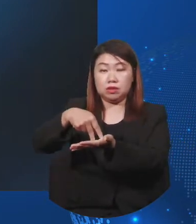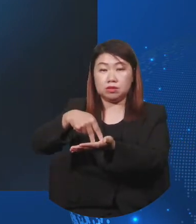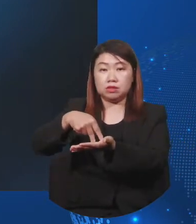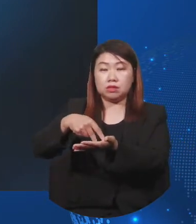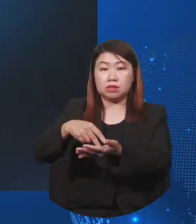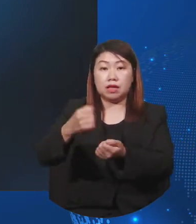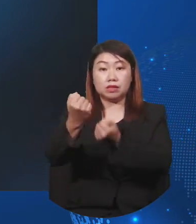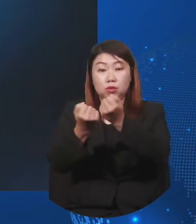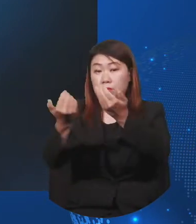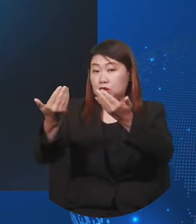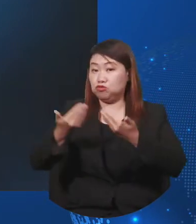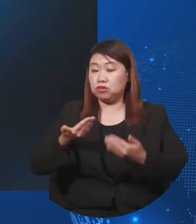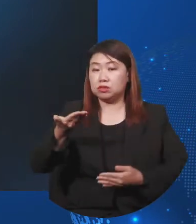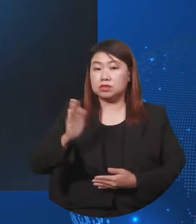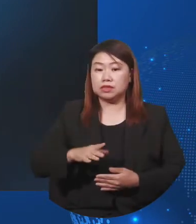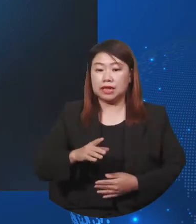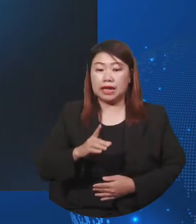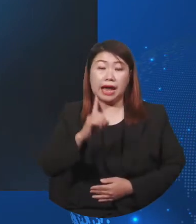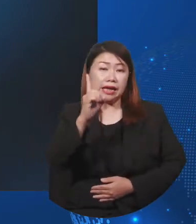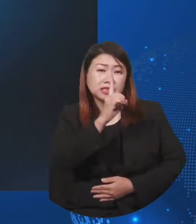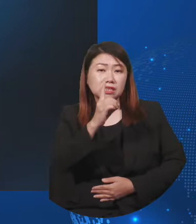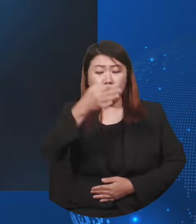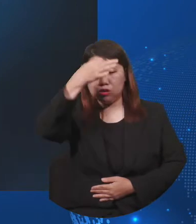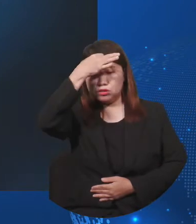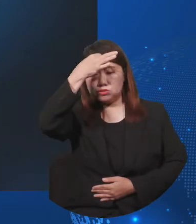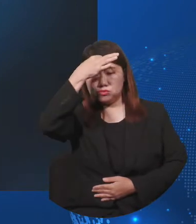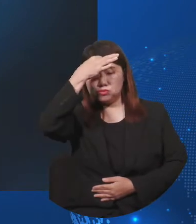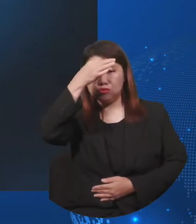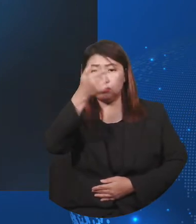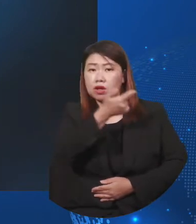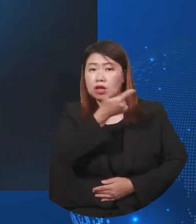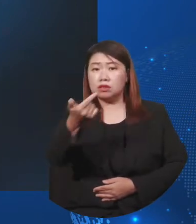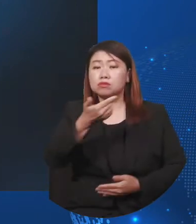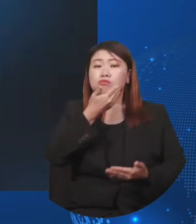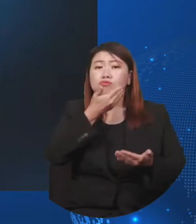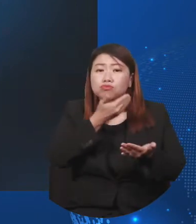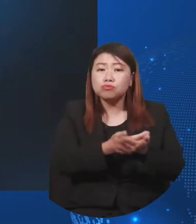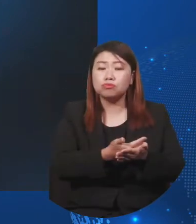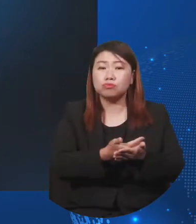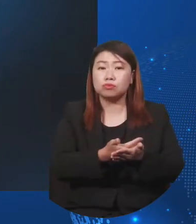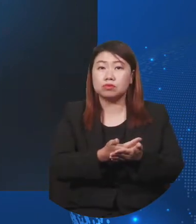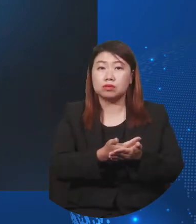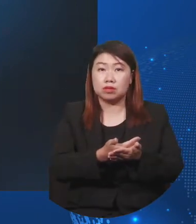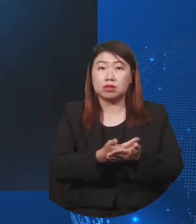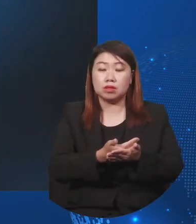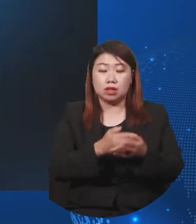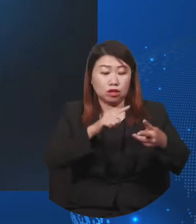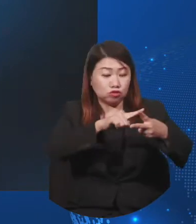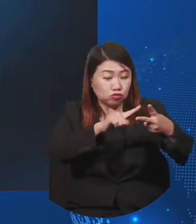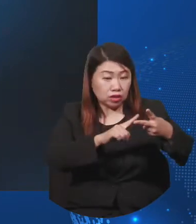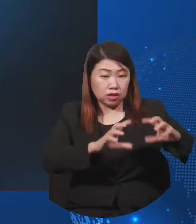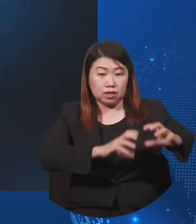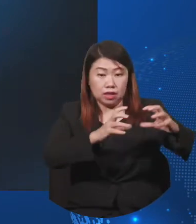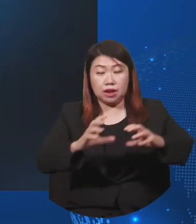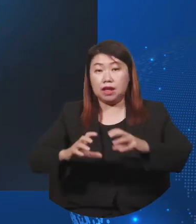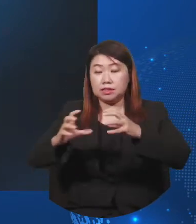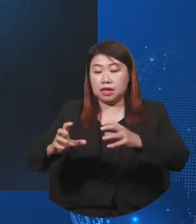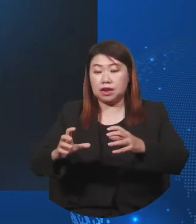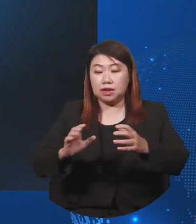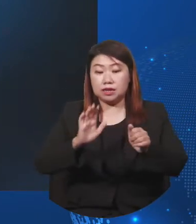to make the South-South cooperation less manual, less about shaking hands among